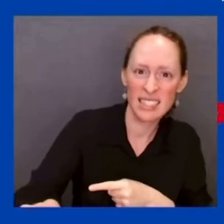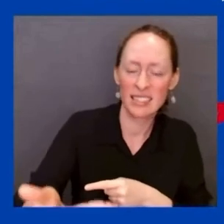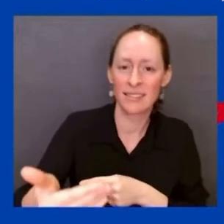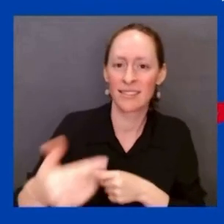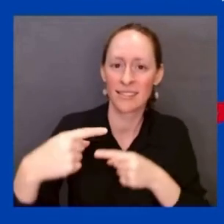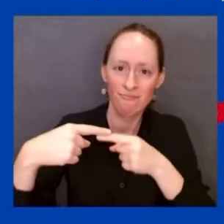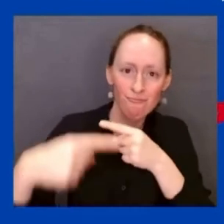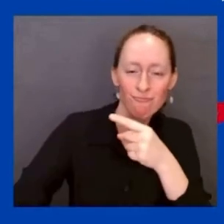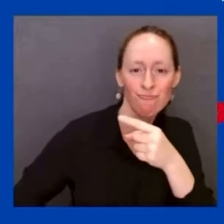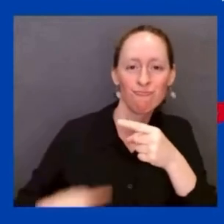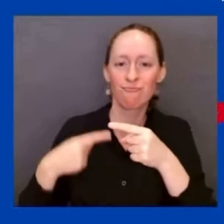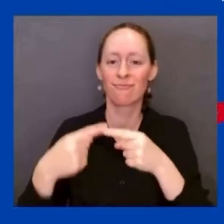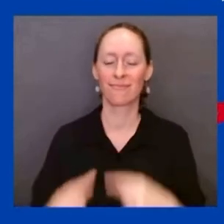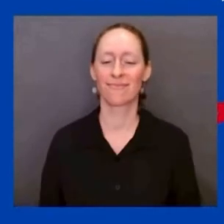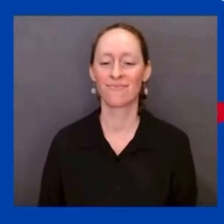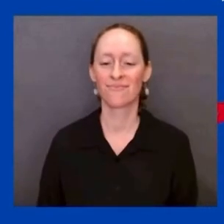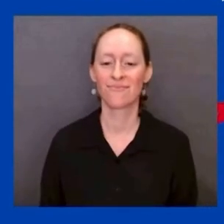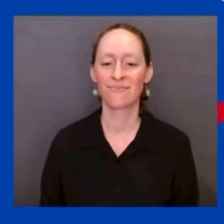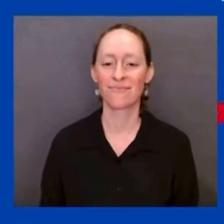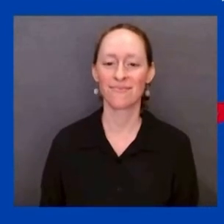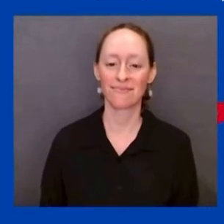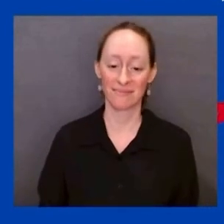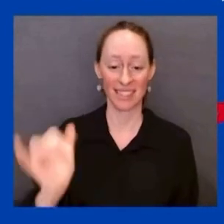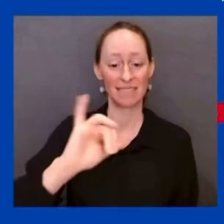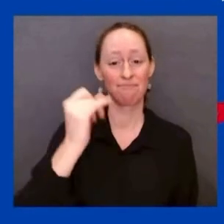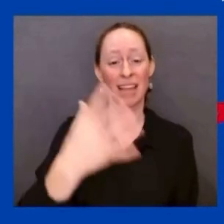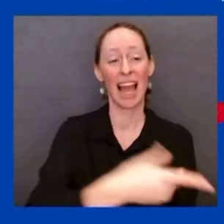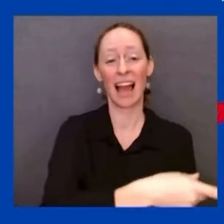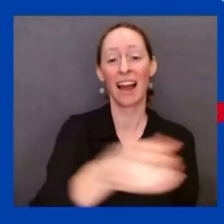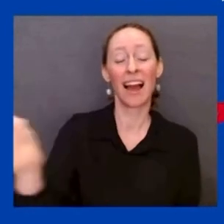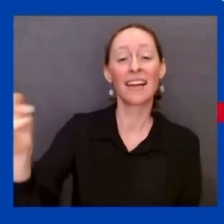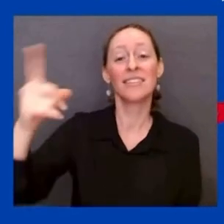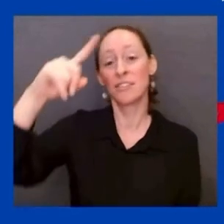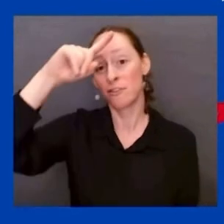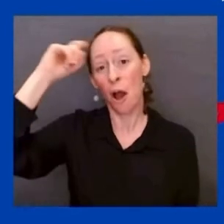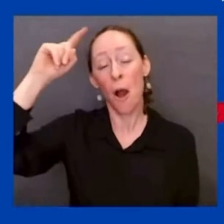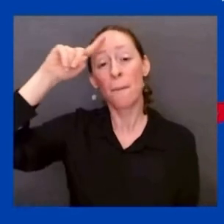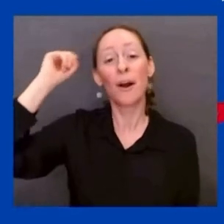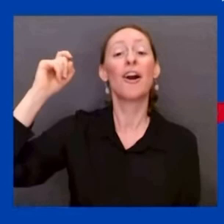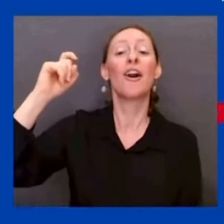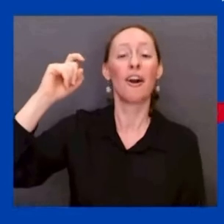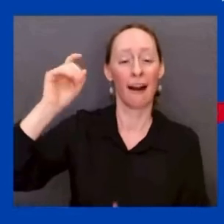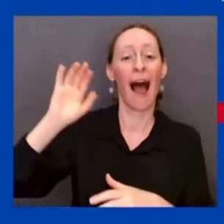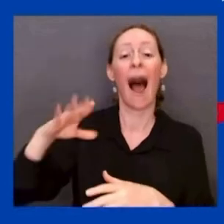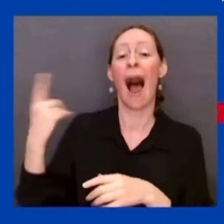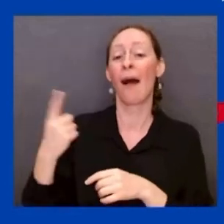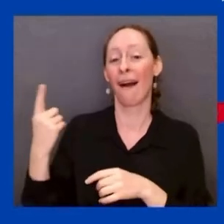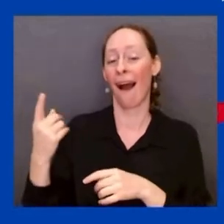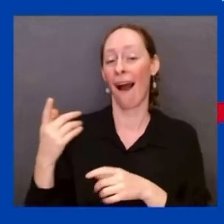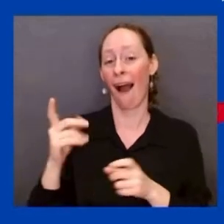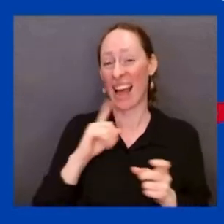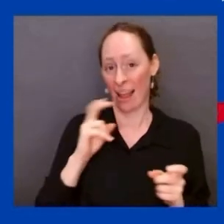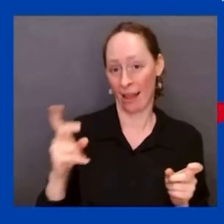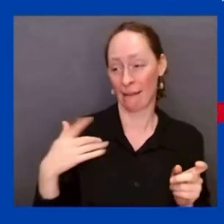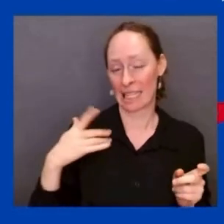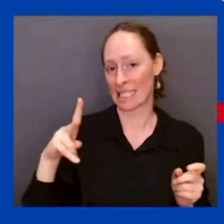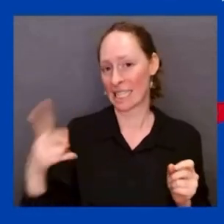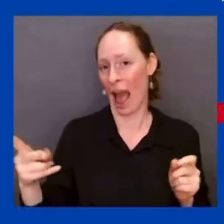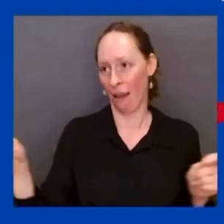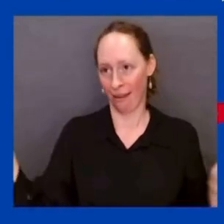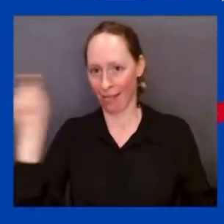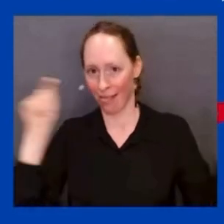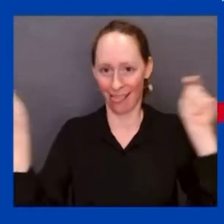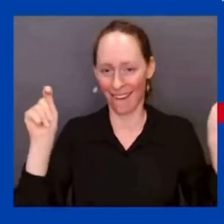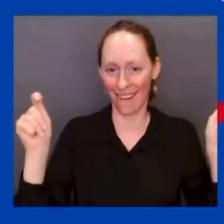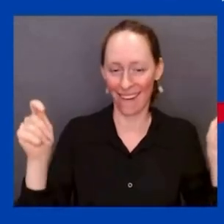know, during the summer. And of course, I have that other job that you know about. You know, but I always try to take a week or two to